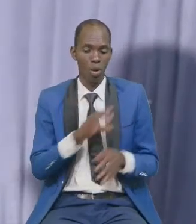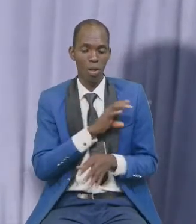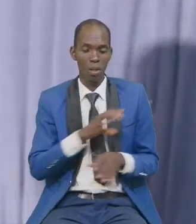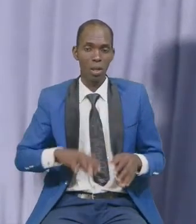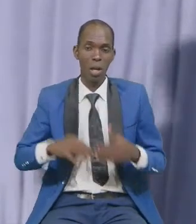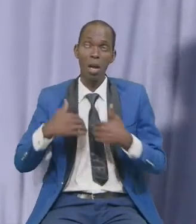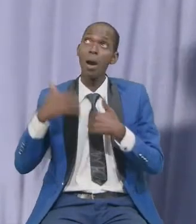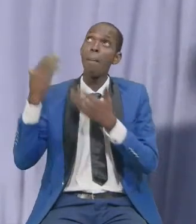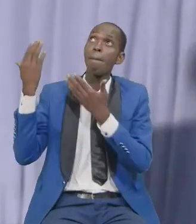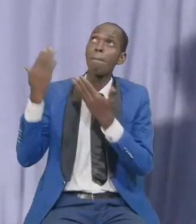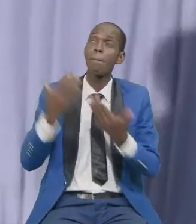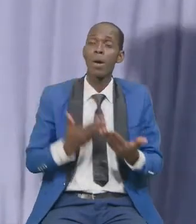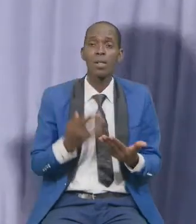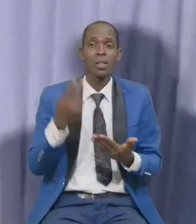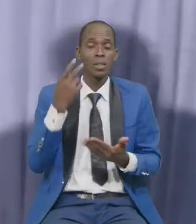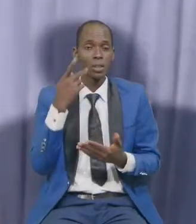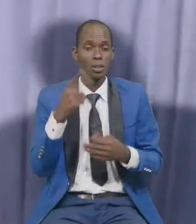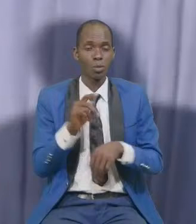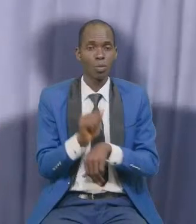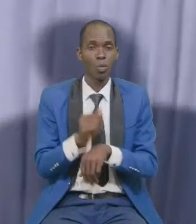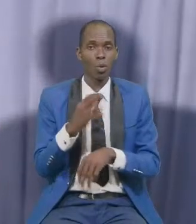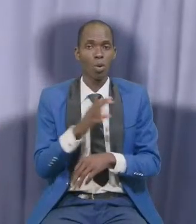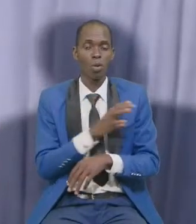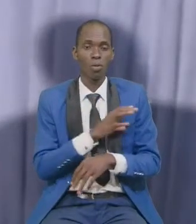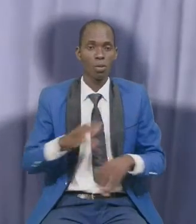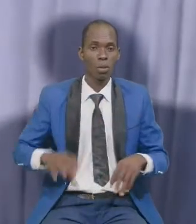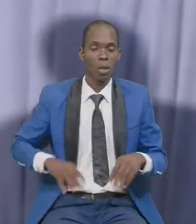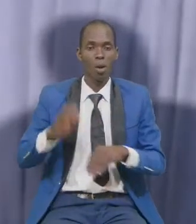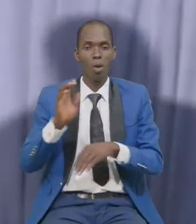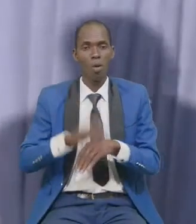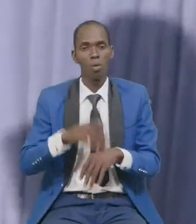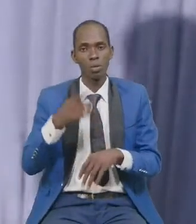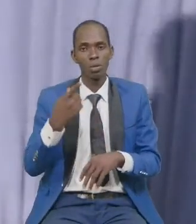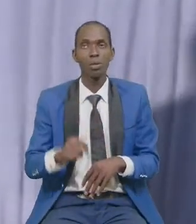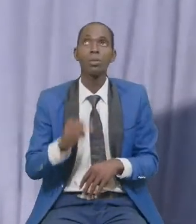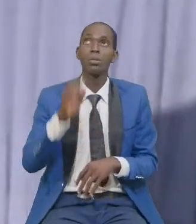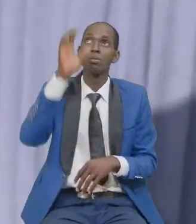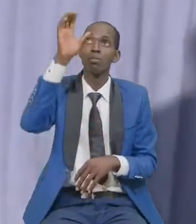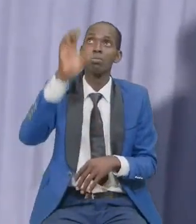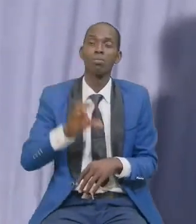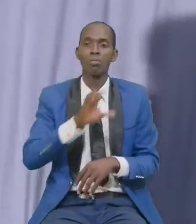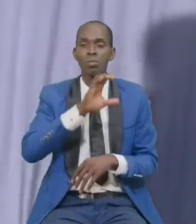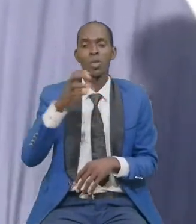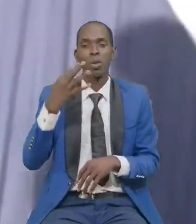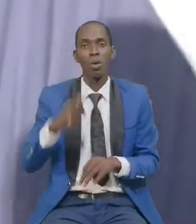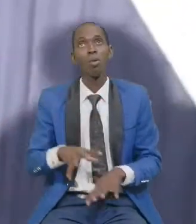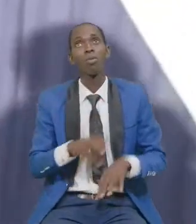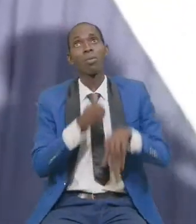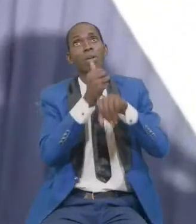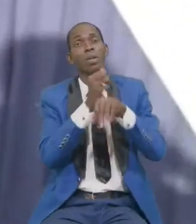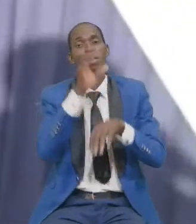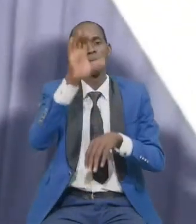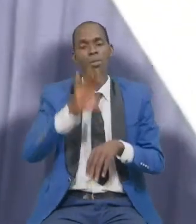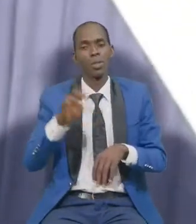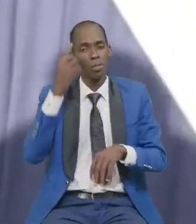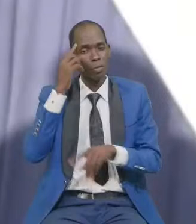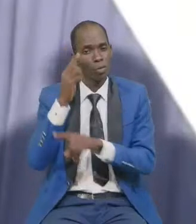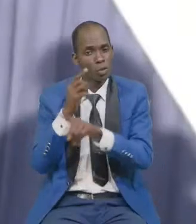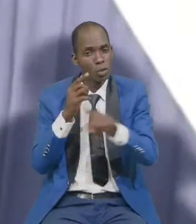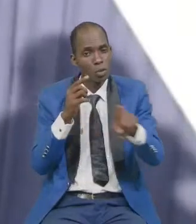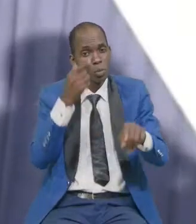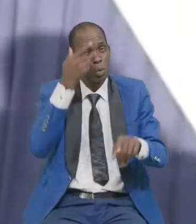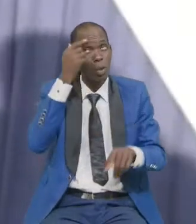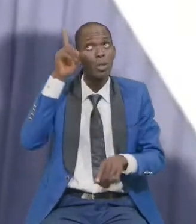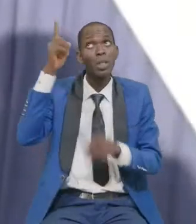You see the accomplishment of Christ on the cross of Calvary for you. Because he came